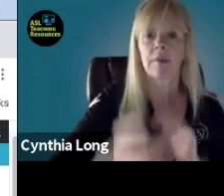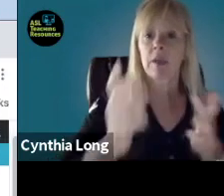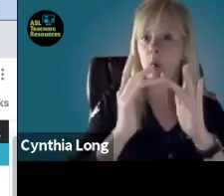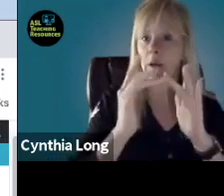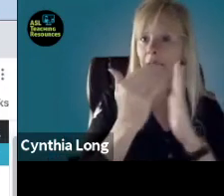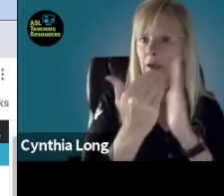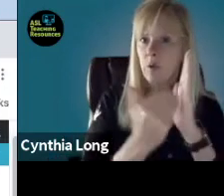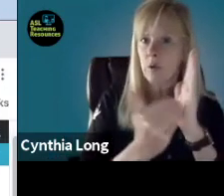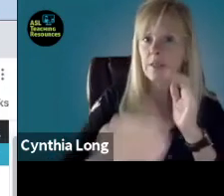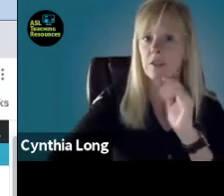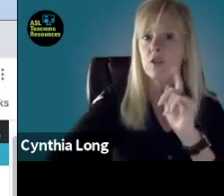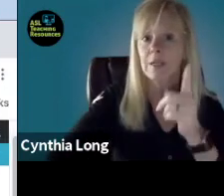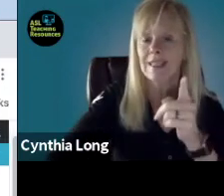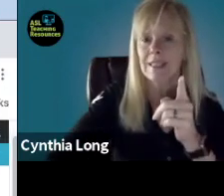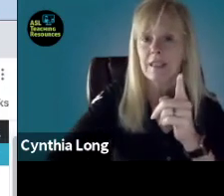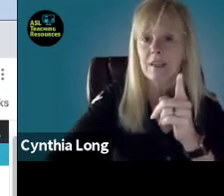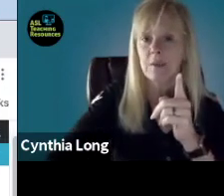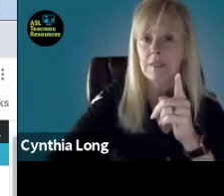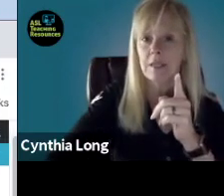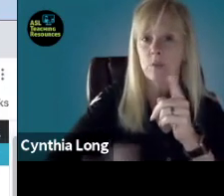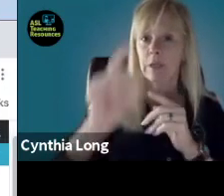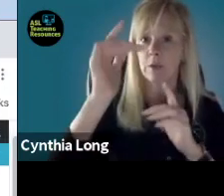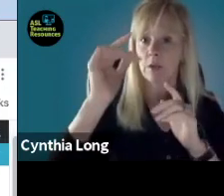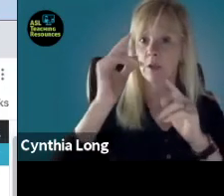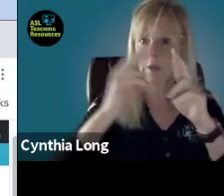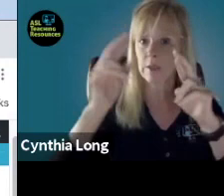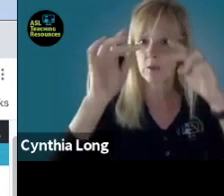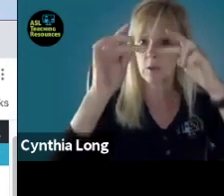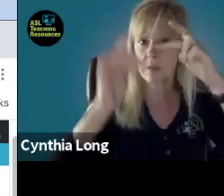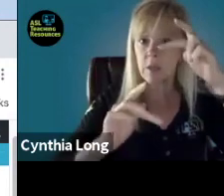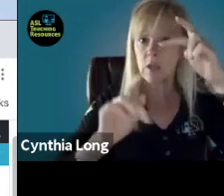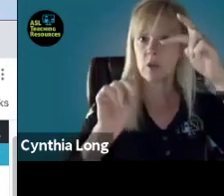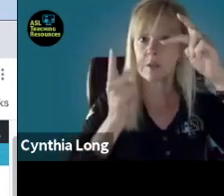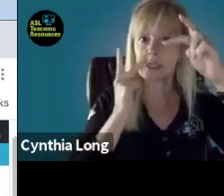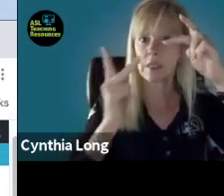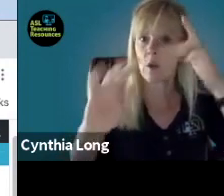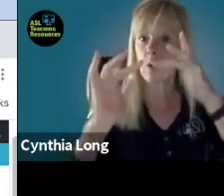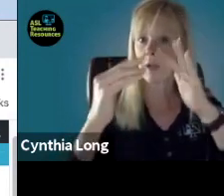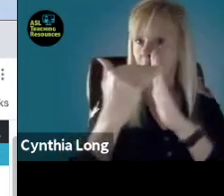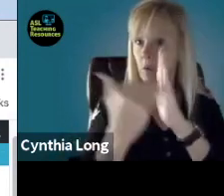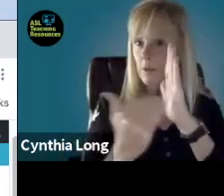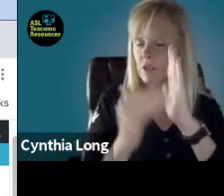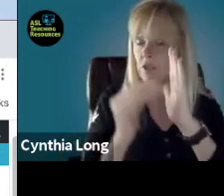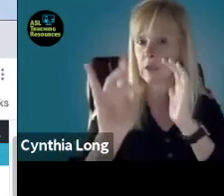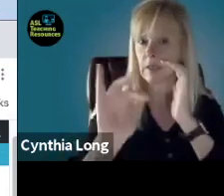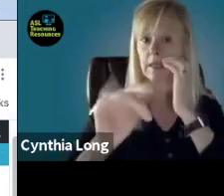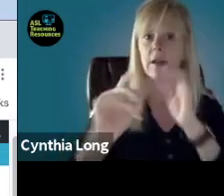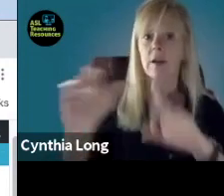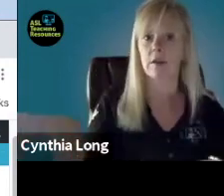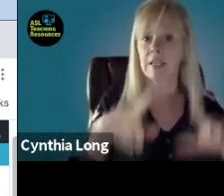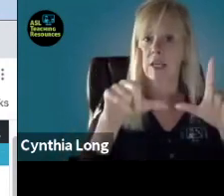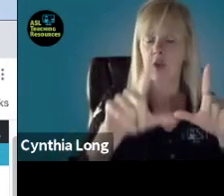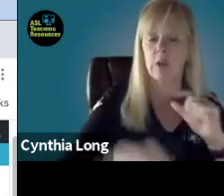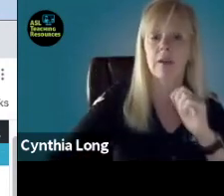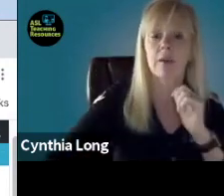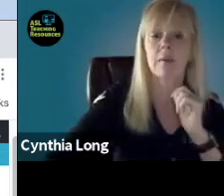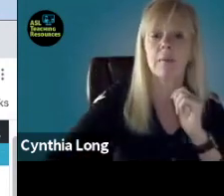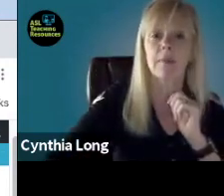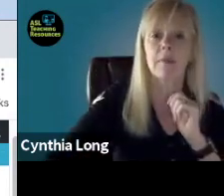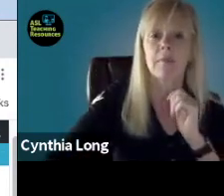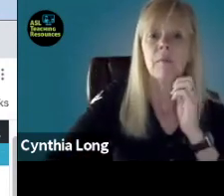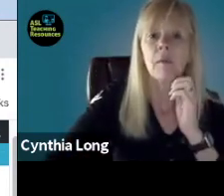to the online courses. You can see them, see the resource. You'll see online courses. You can click there. It'll take you